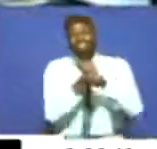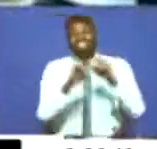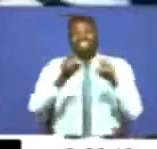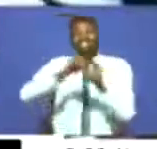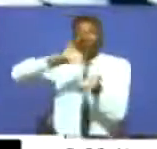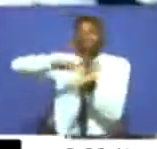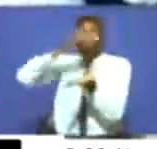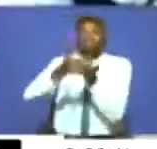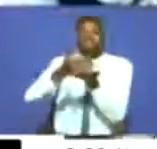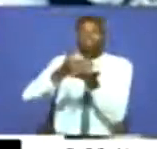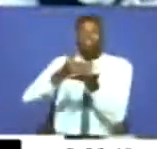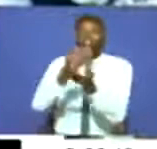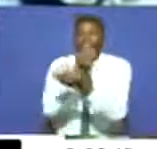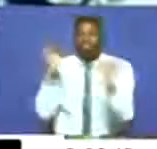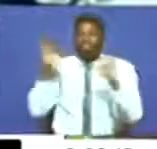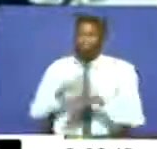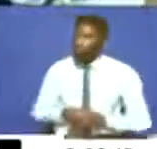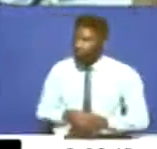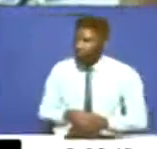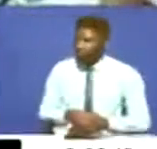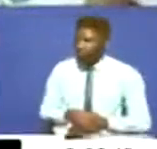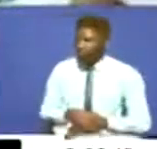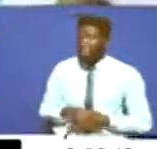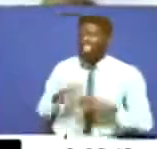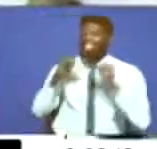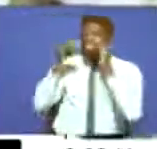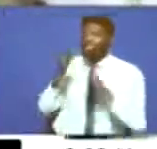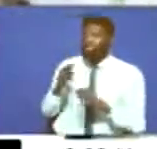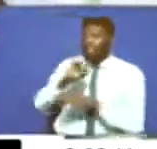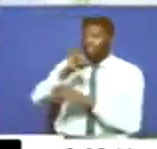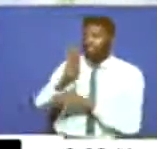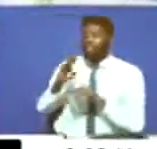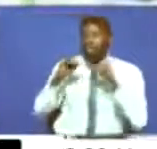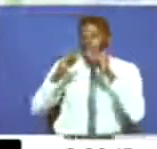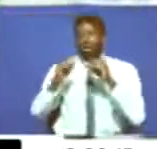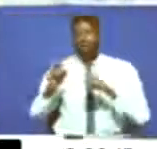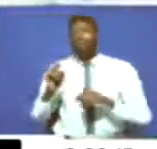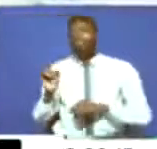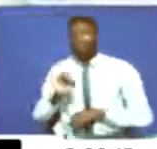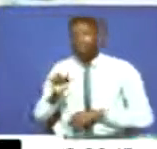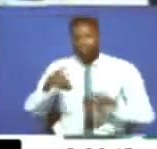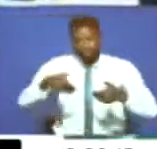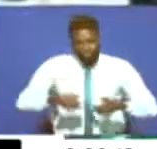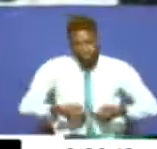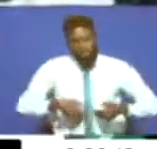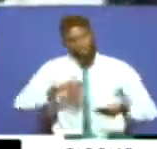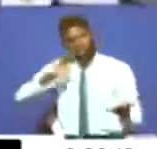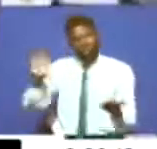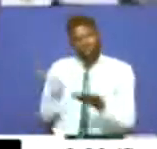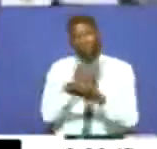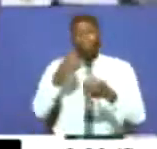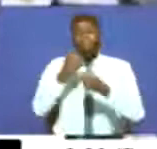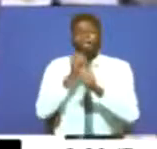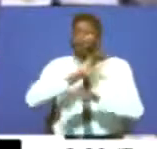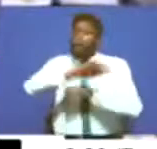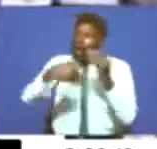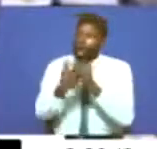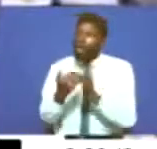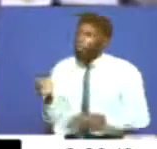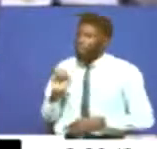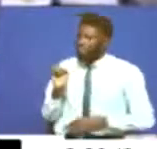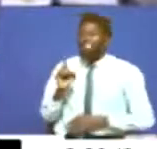outgoing speaker vowed to abolish the youth ministry and make all ministries youth-centric, as well as transform Northern